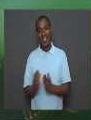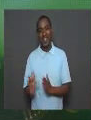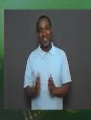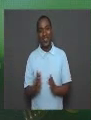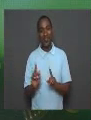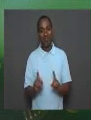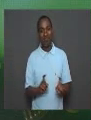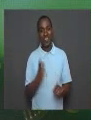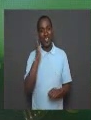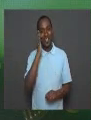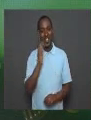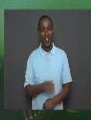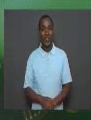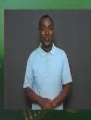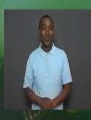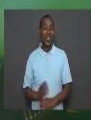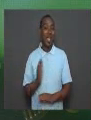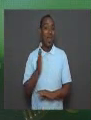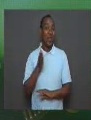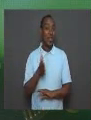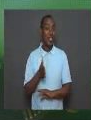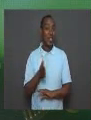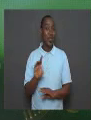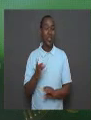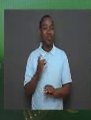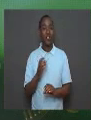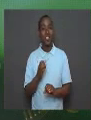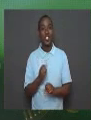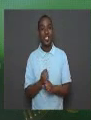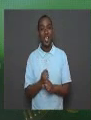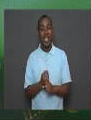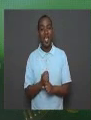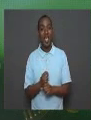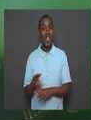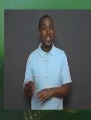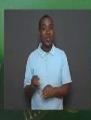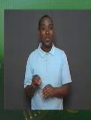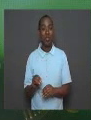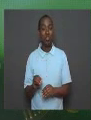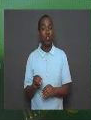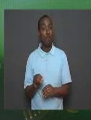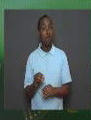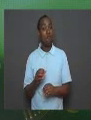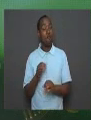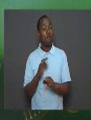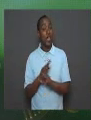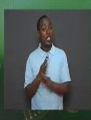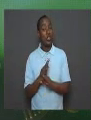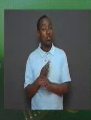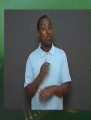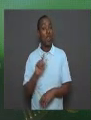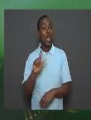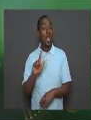Students, for our next activity, can you list the functions of the lymph